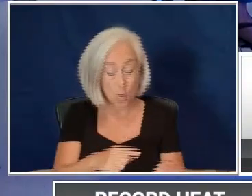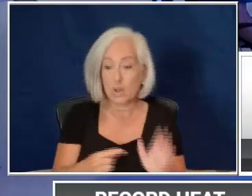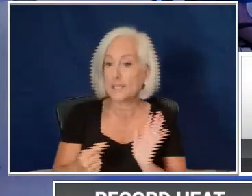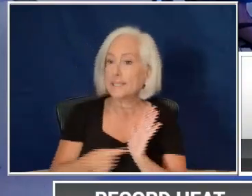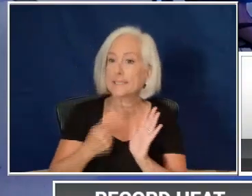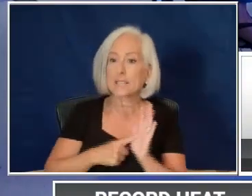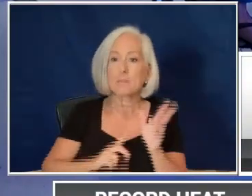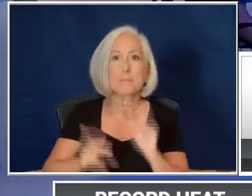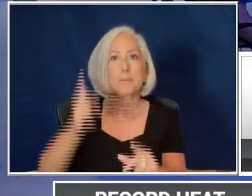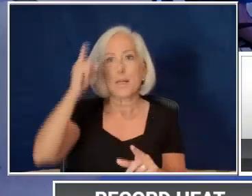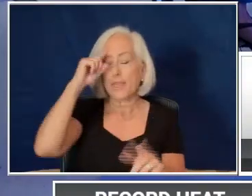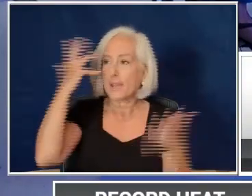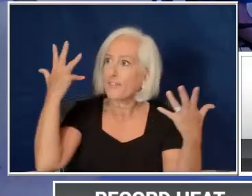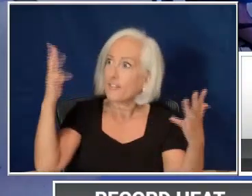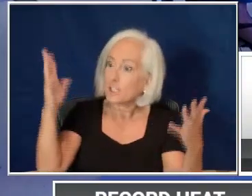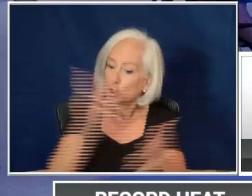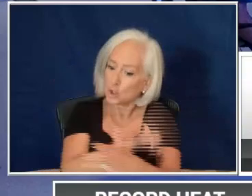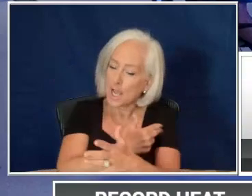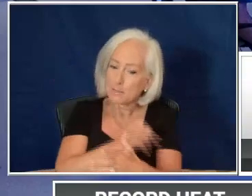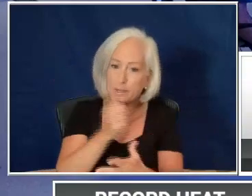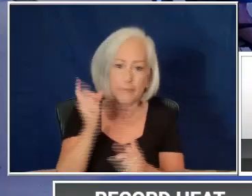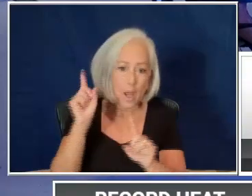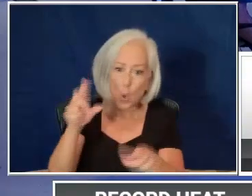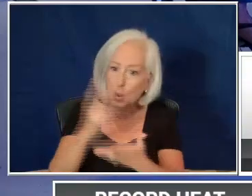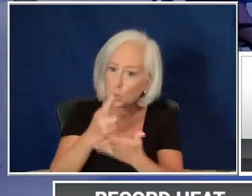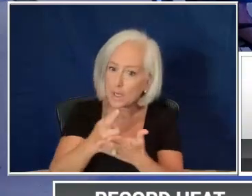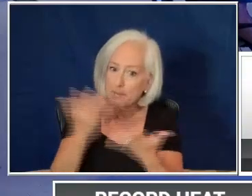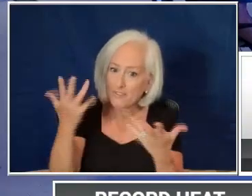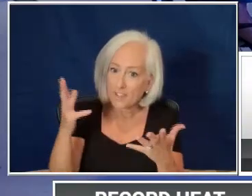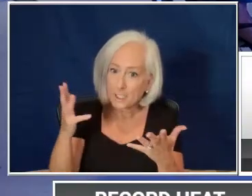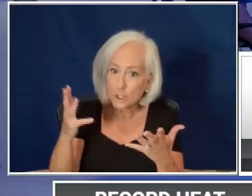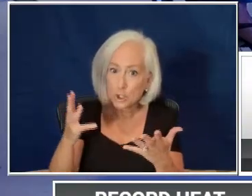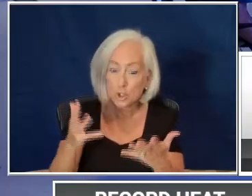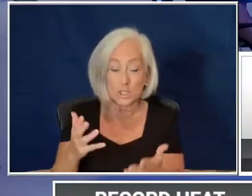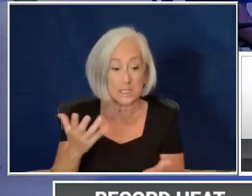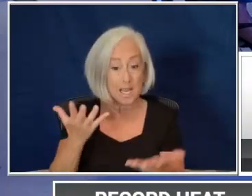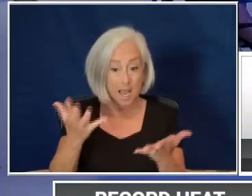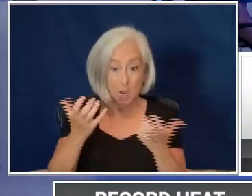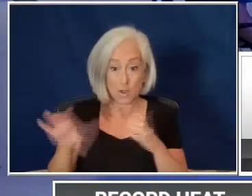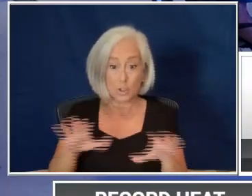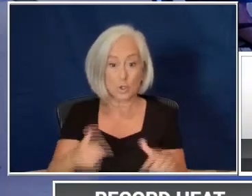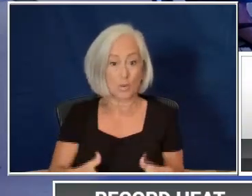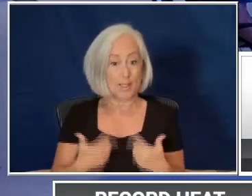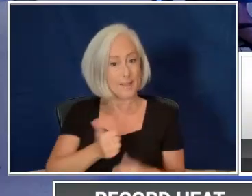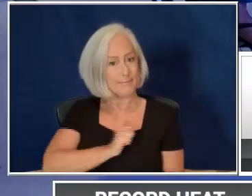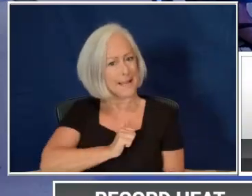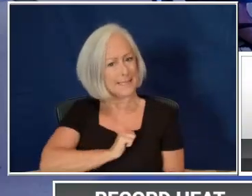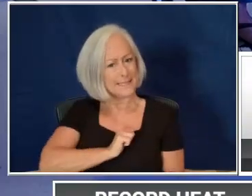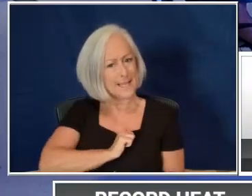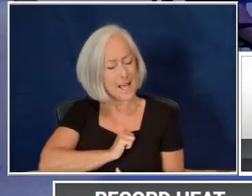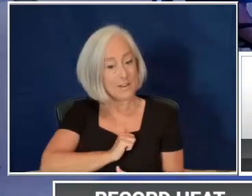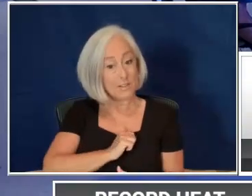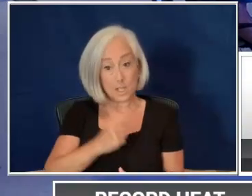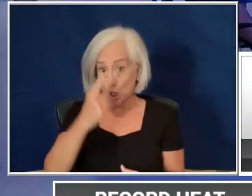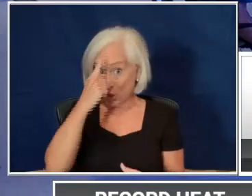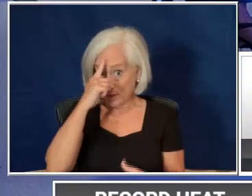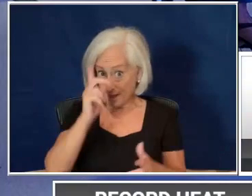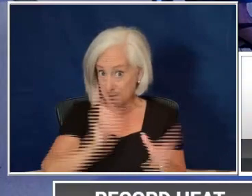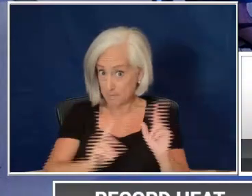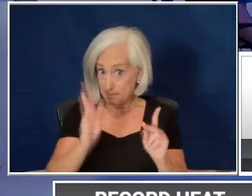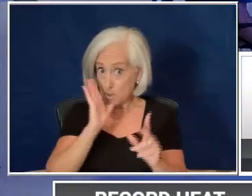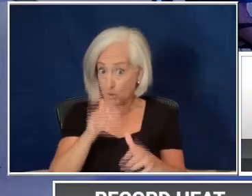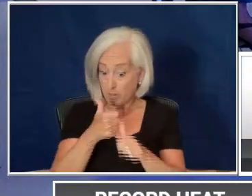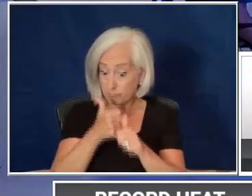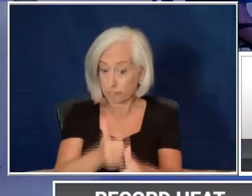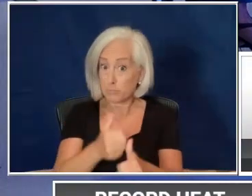I've done my time, and I'm might want to try to just get back to life on my own. But are people pretty good about sticking with their rehab